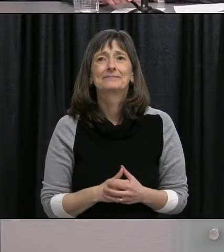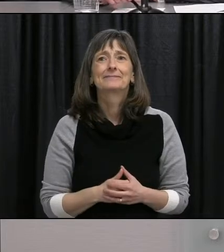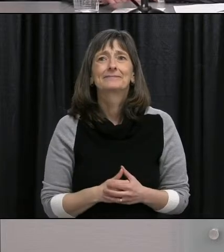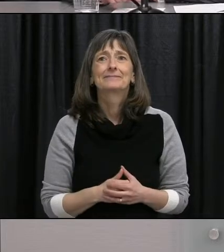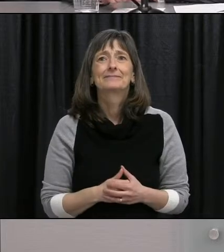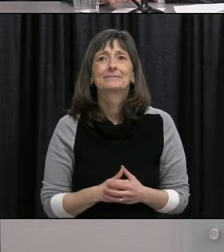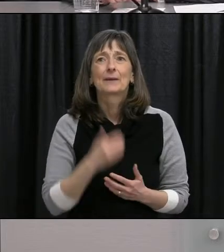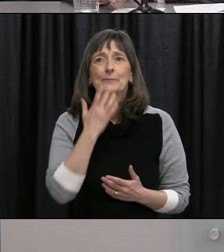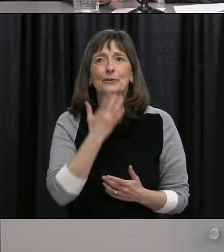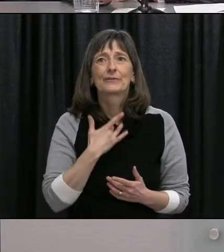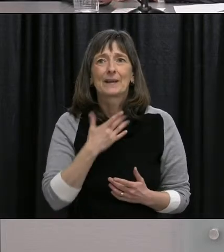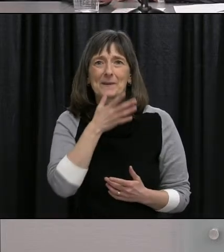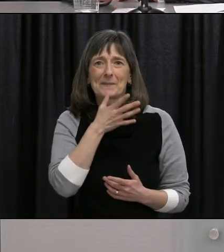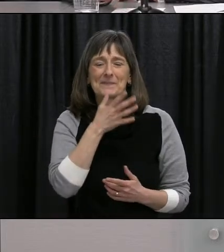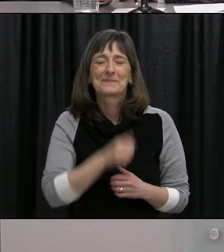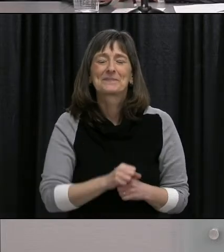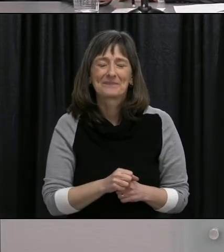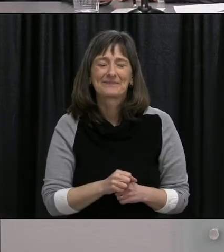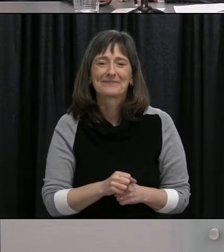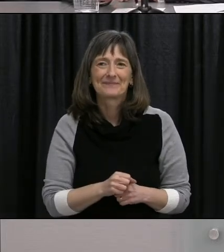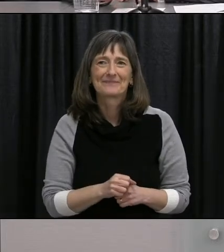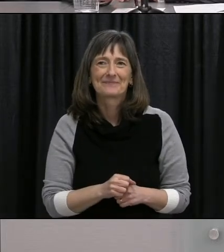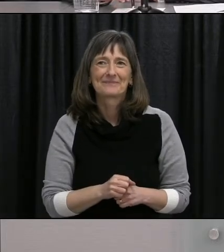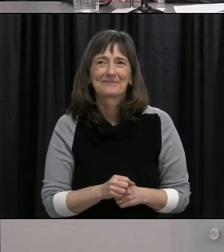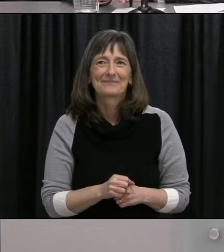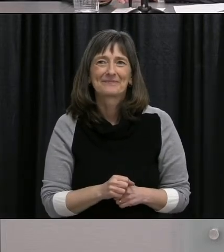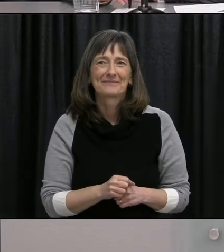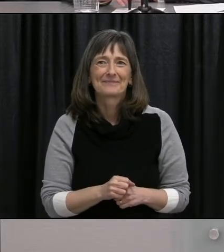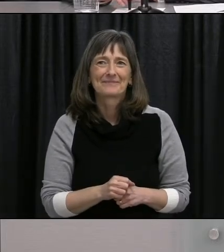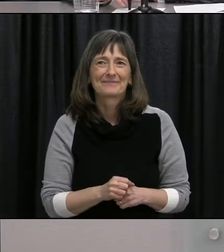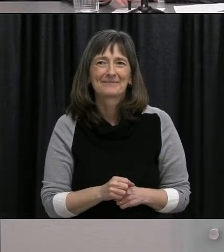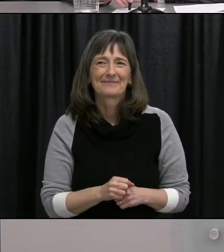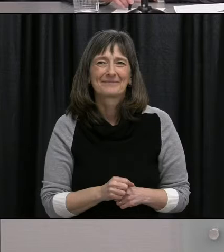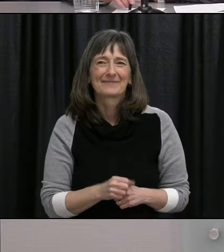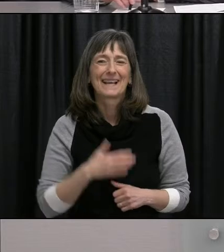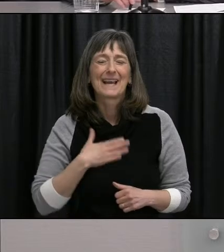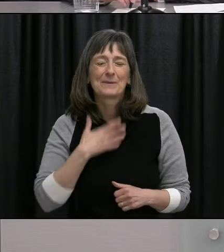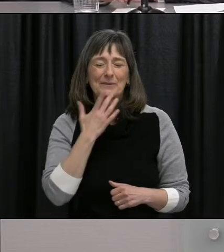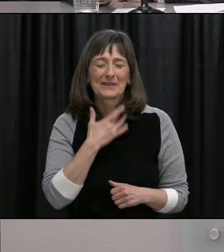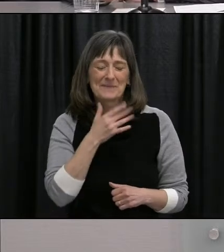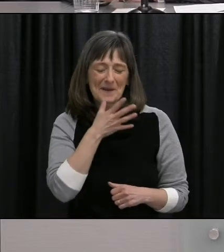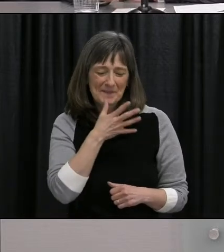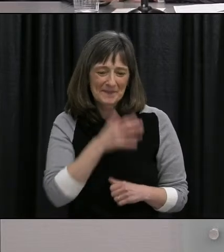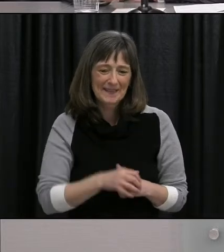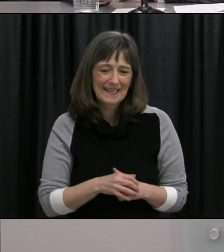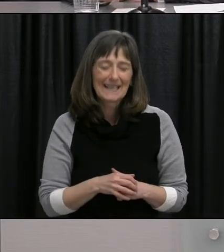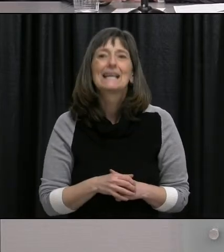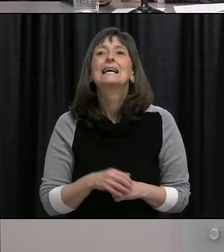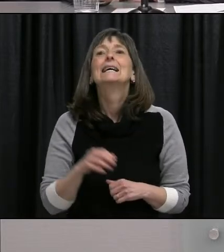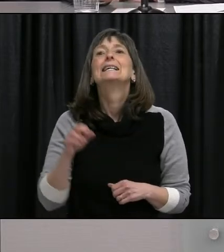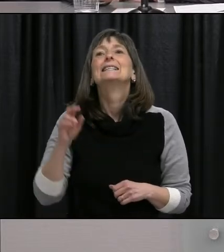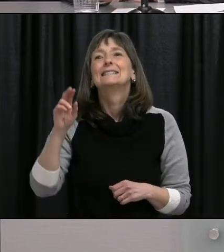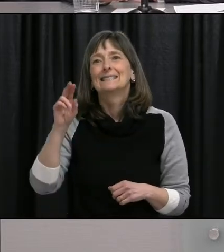next question, please. It's from Meg Roberts with CBC Newfoundland and Labrador. Please go ahead.